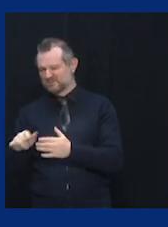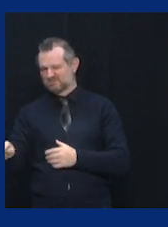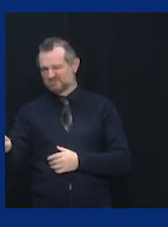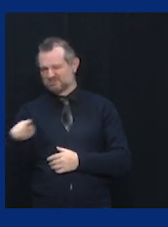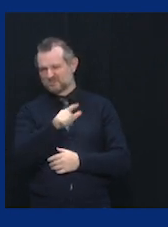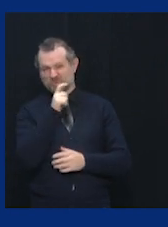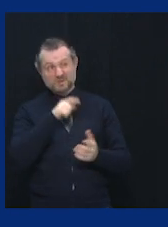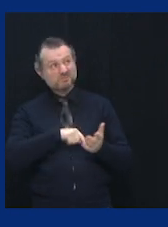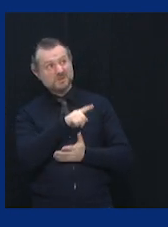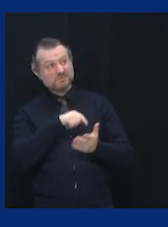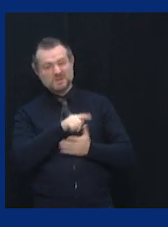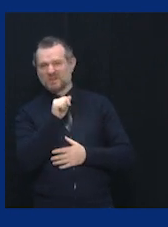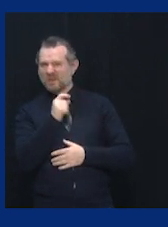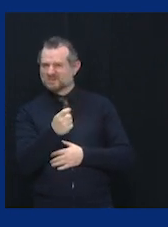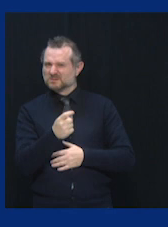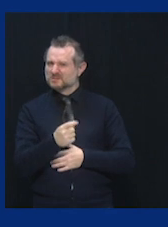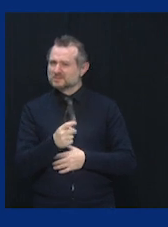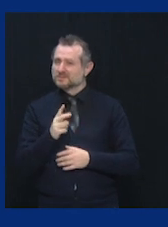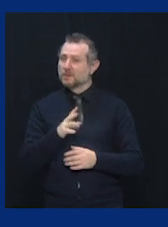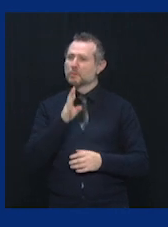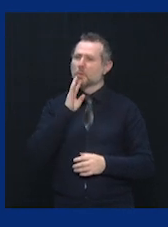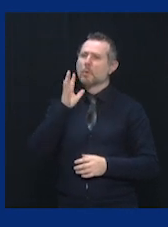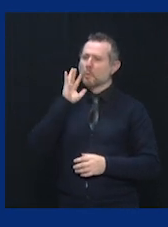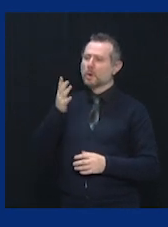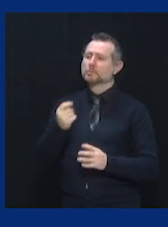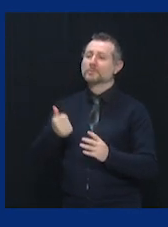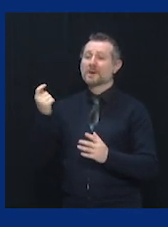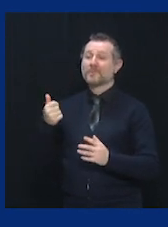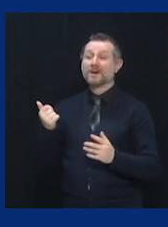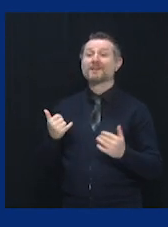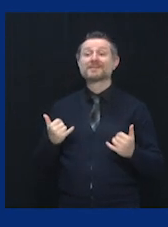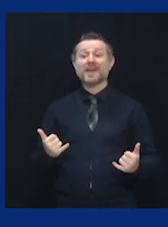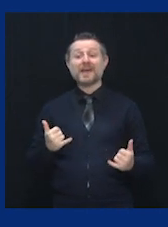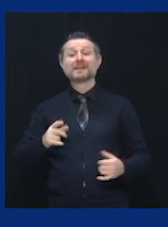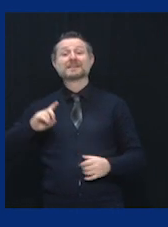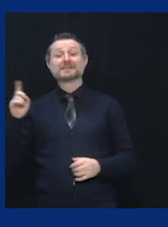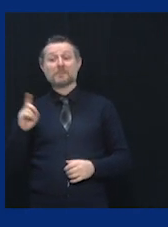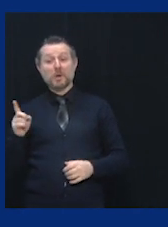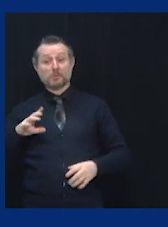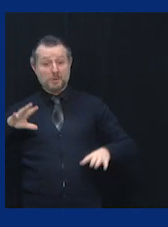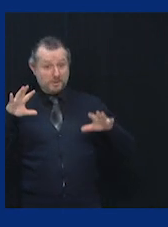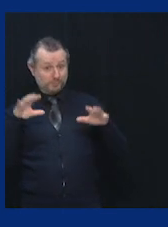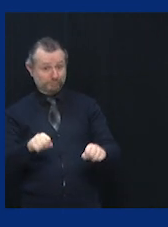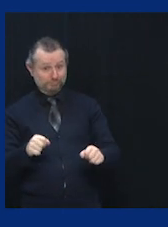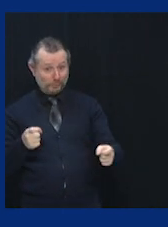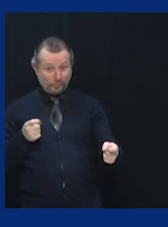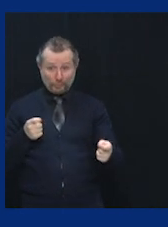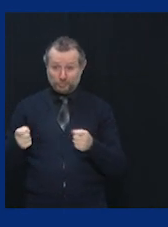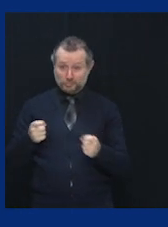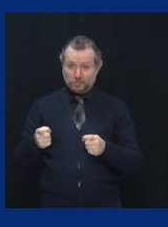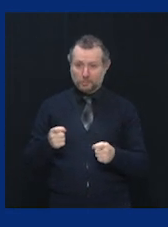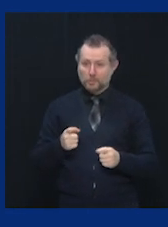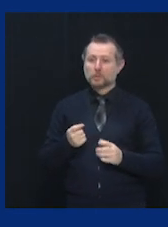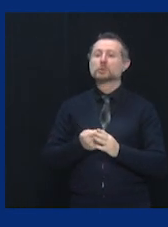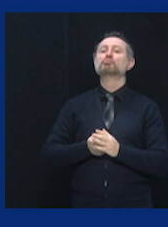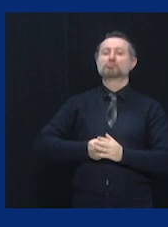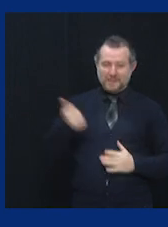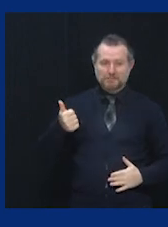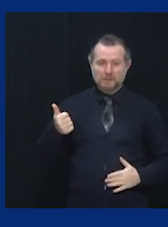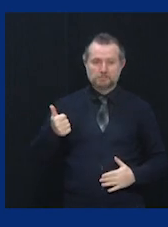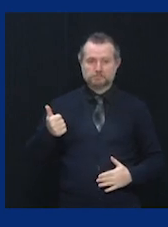Everyone said they would repeal it. They now are in a leadership position. Repeal it. That will be a big